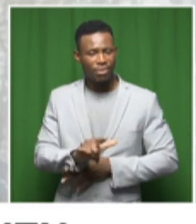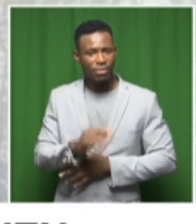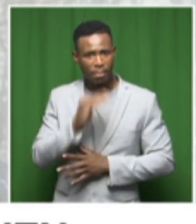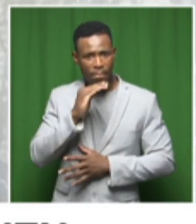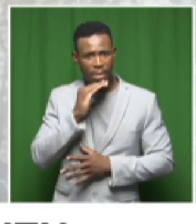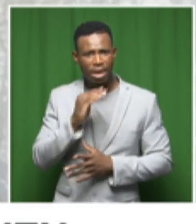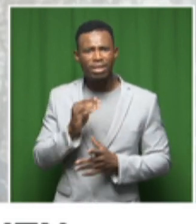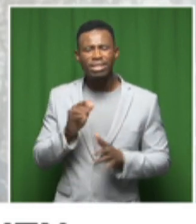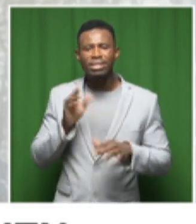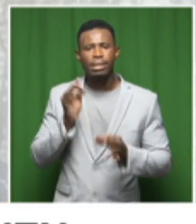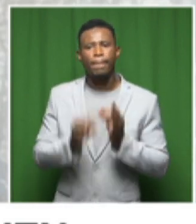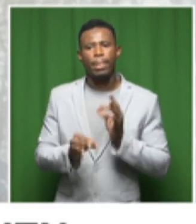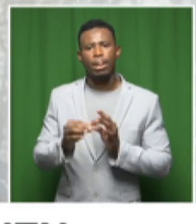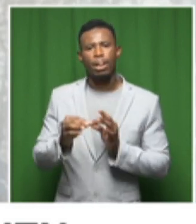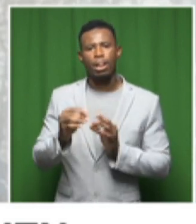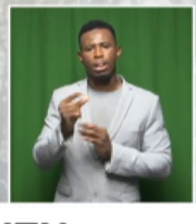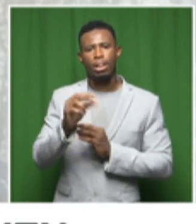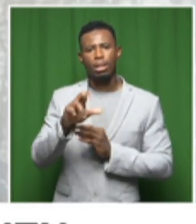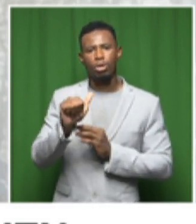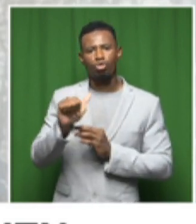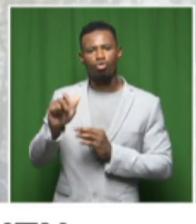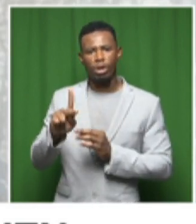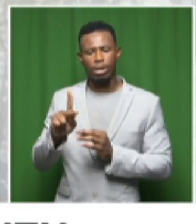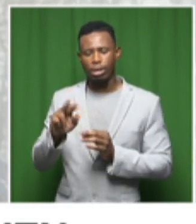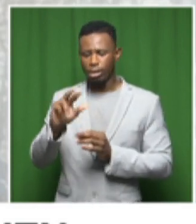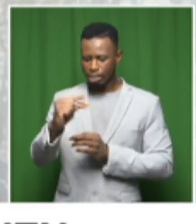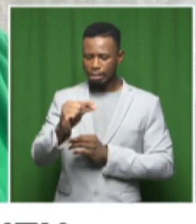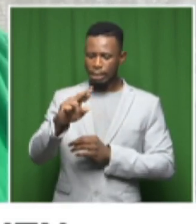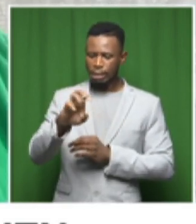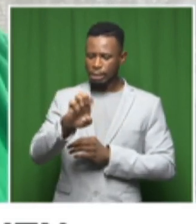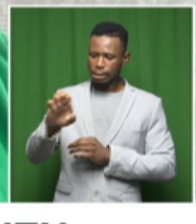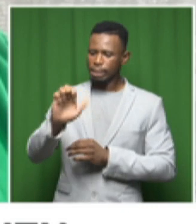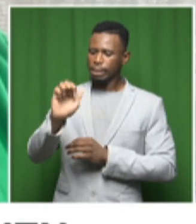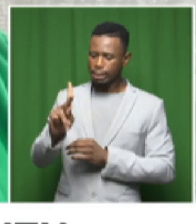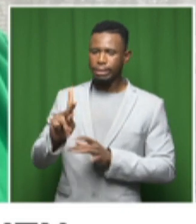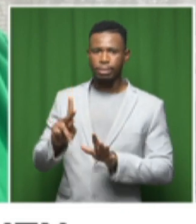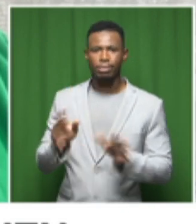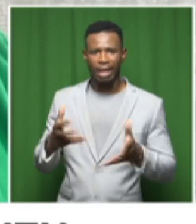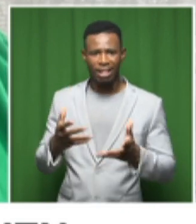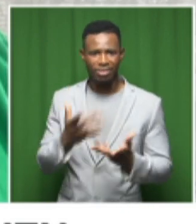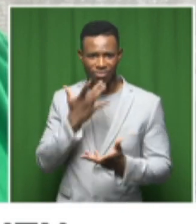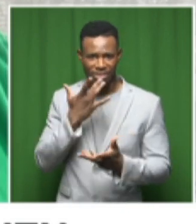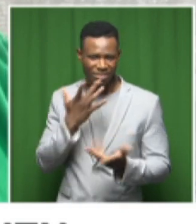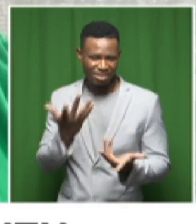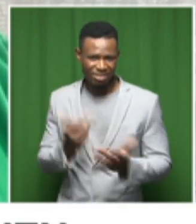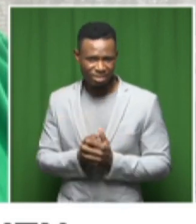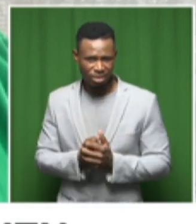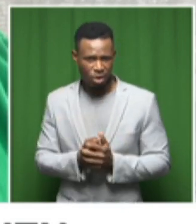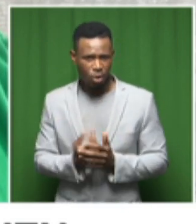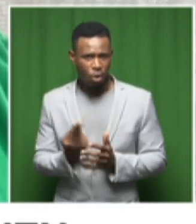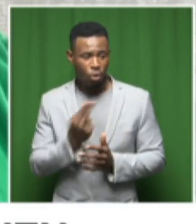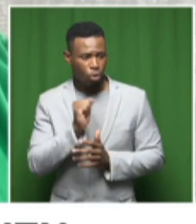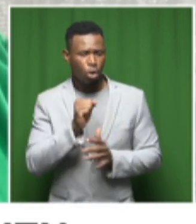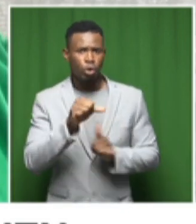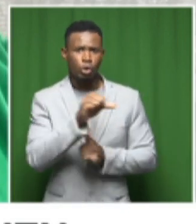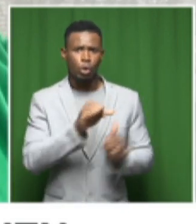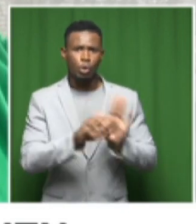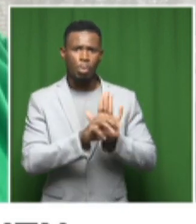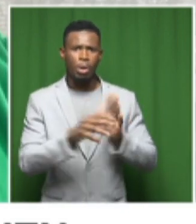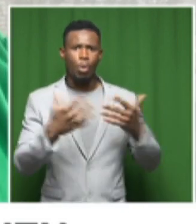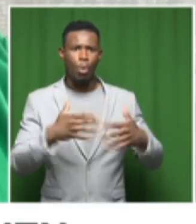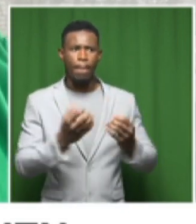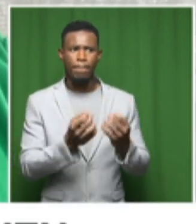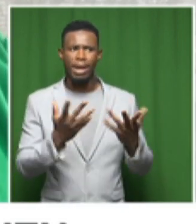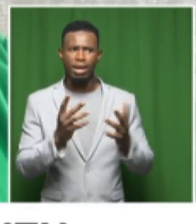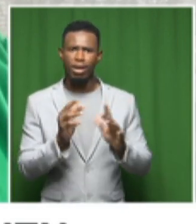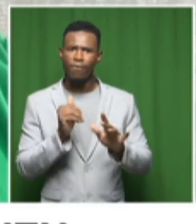Greek salad, that is one thing that we enjoy making. And your presence on social media is quite remarkable, I'll tell you that. Now, tell us more about